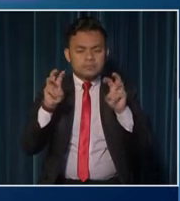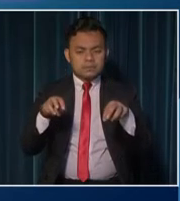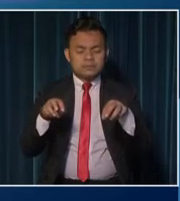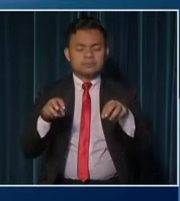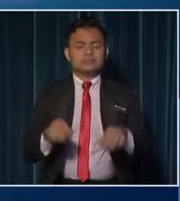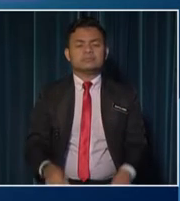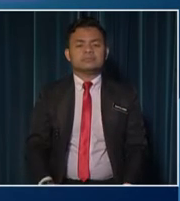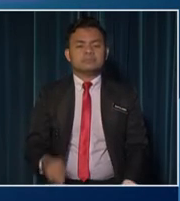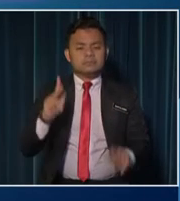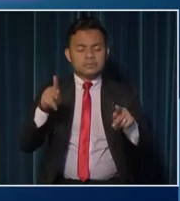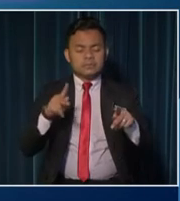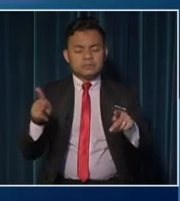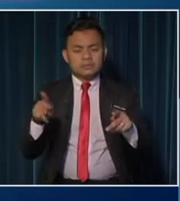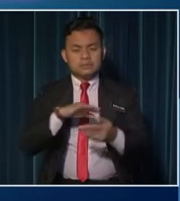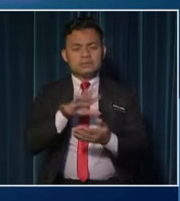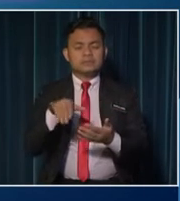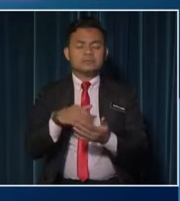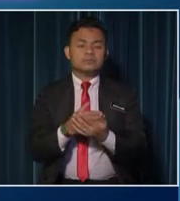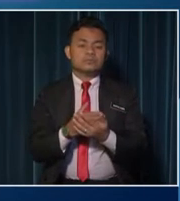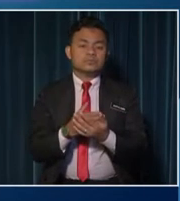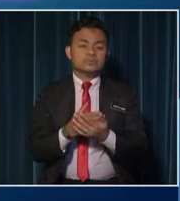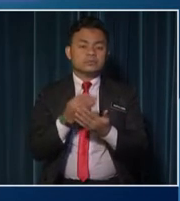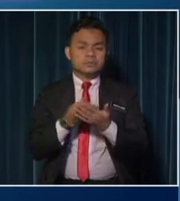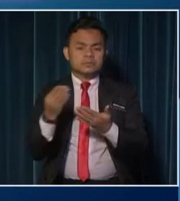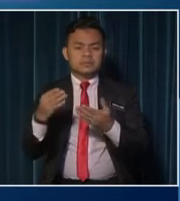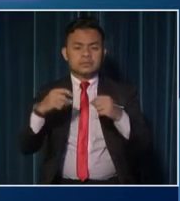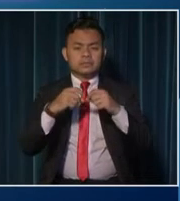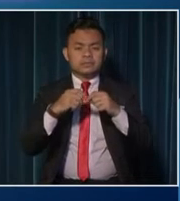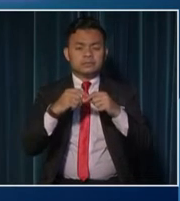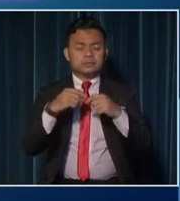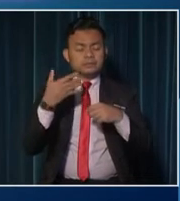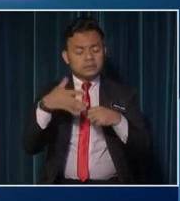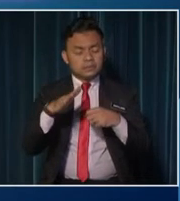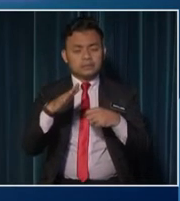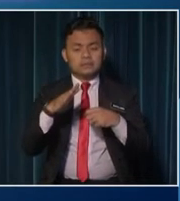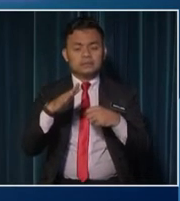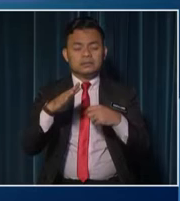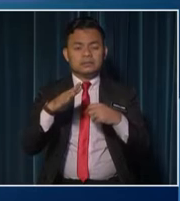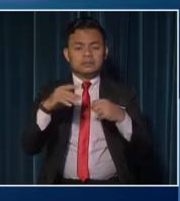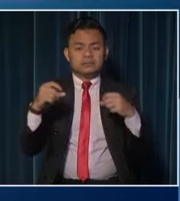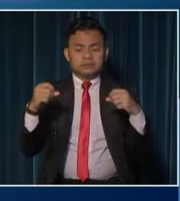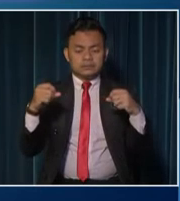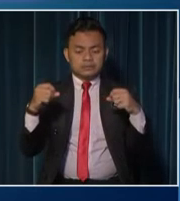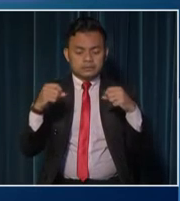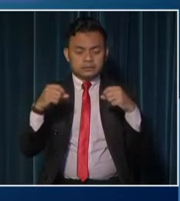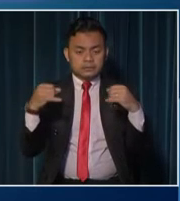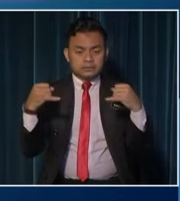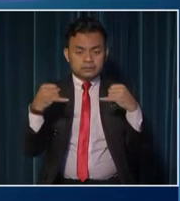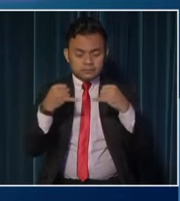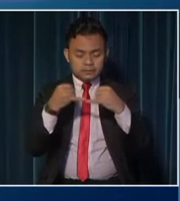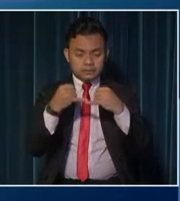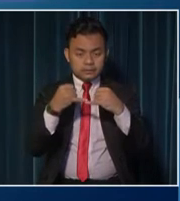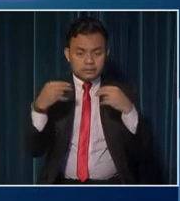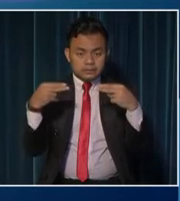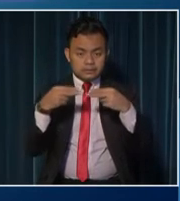components have been connected to the connecting wires so that the electric current